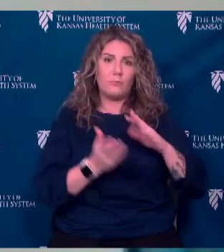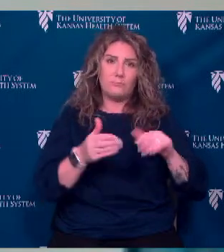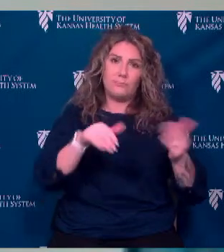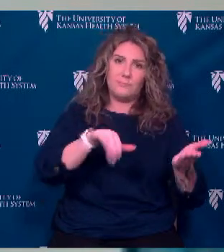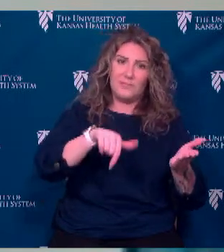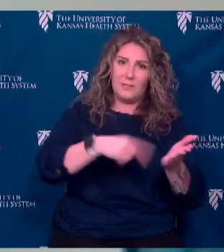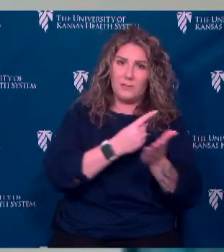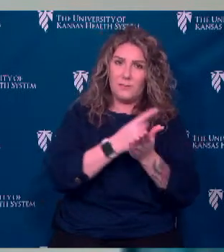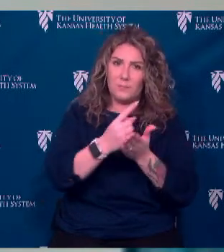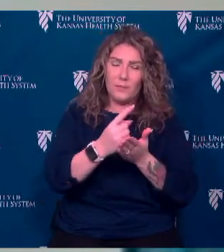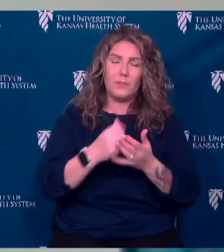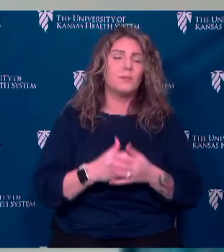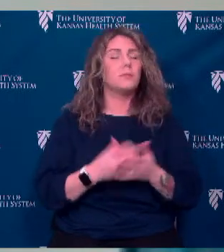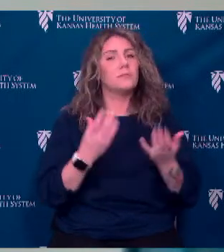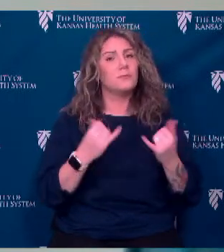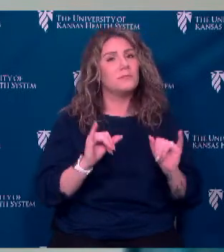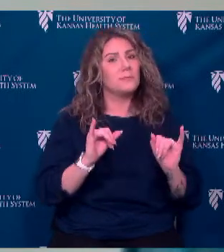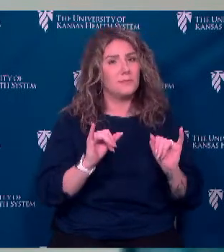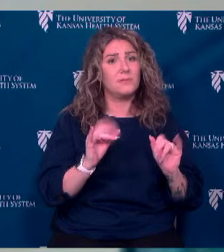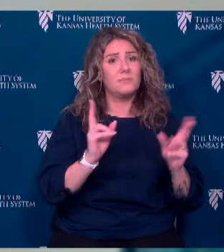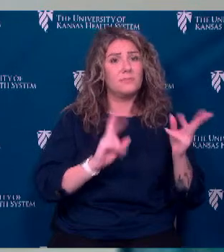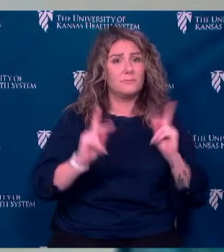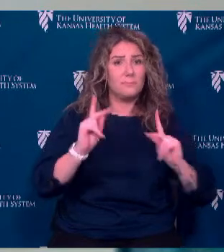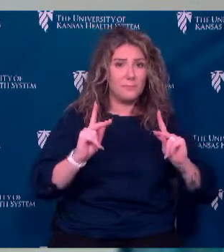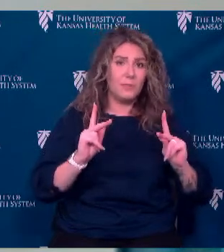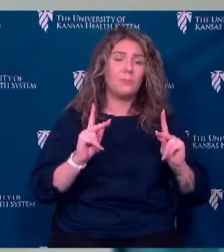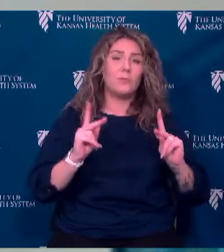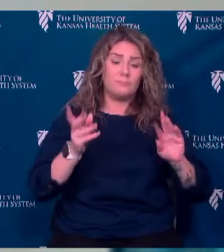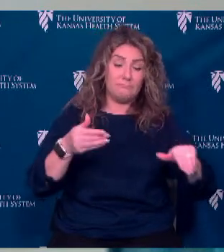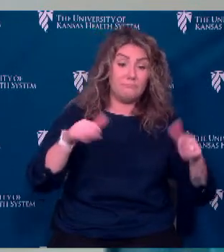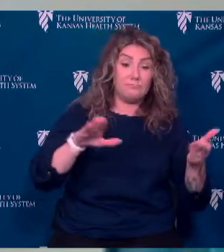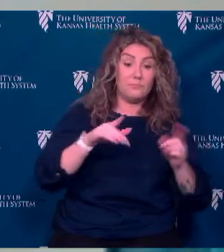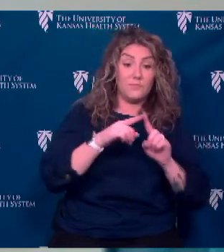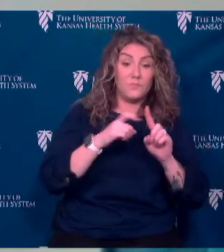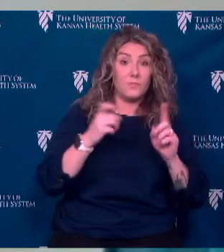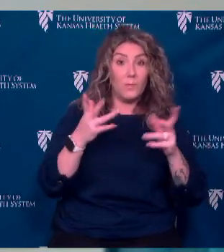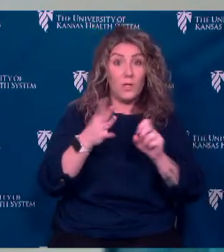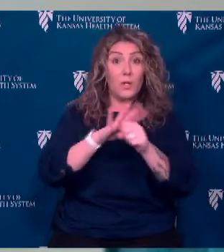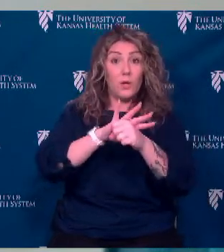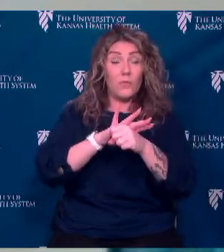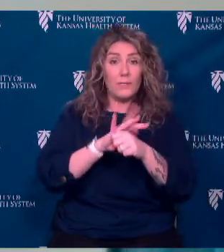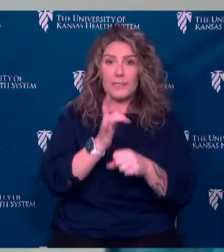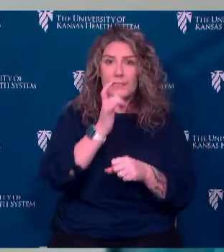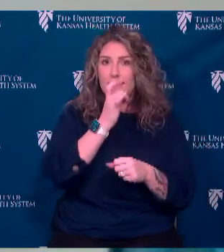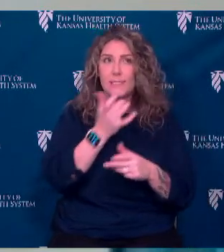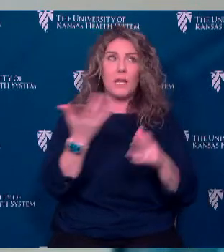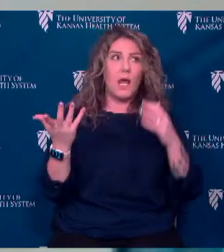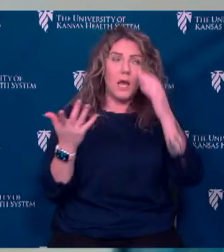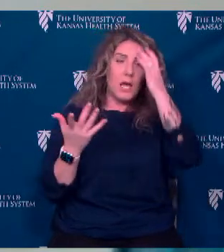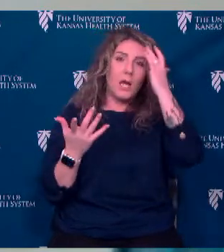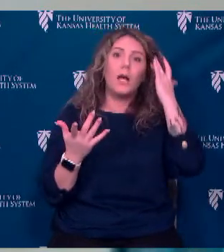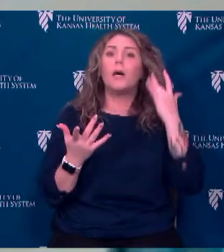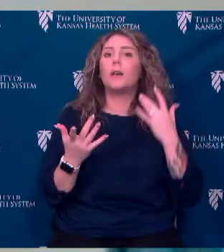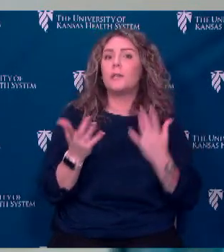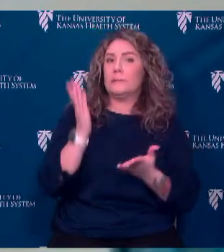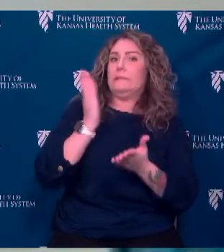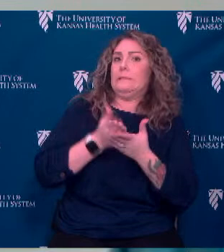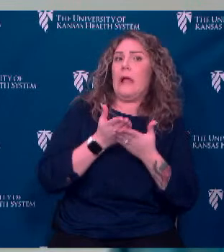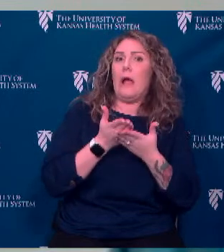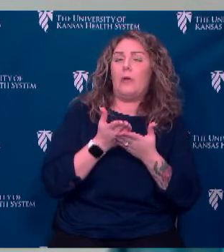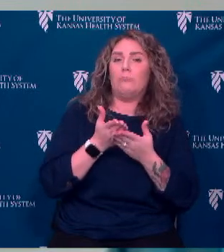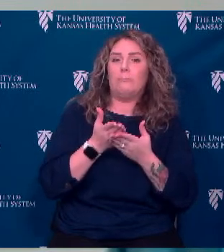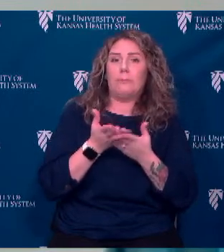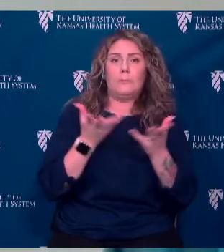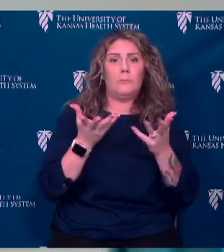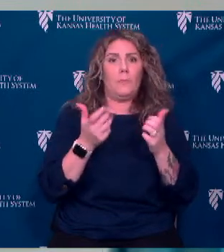this week. So still people are dying from COVID, so it's not a benign disease,